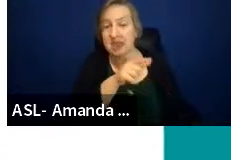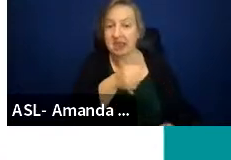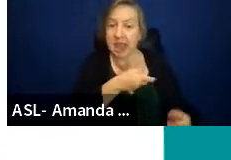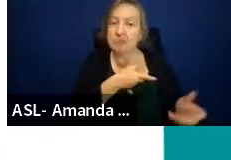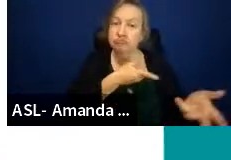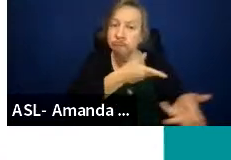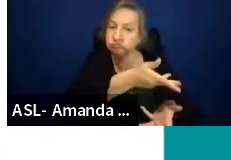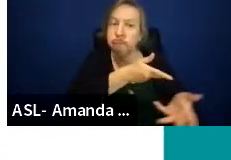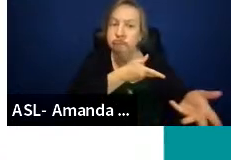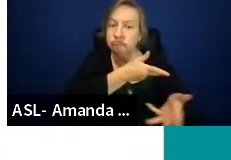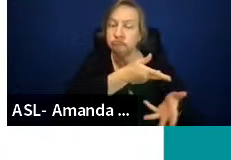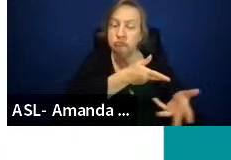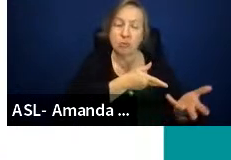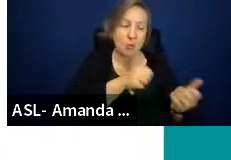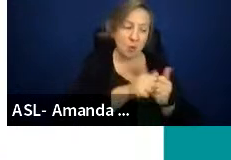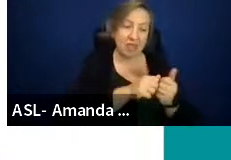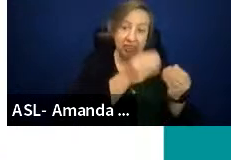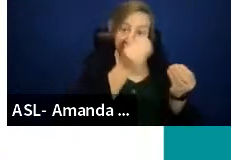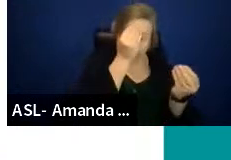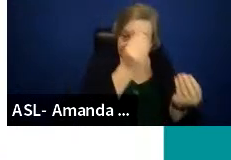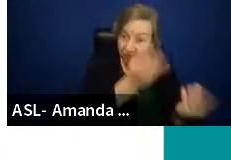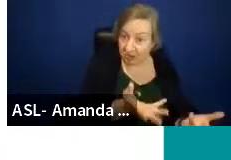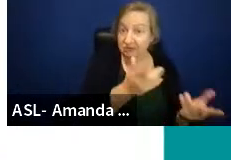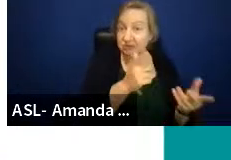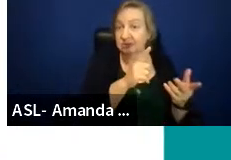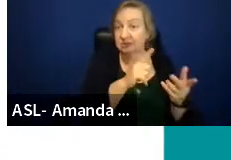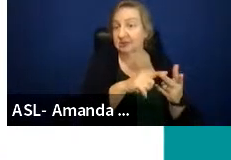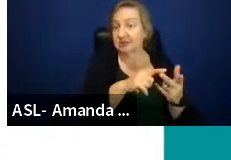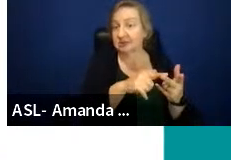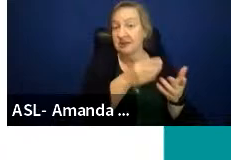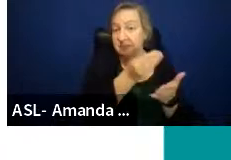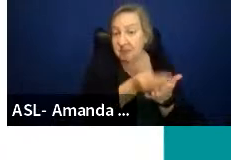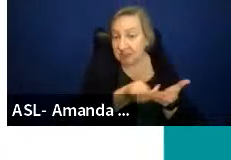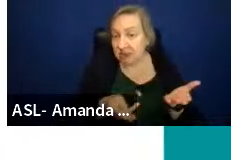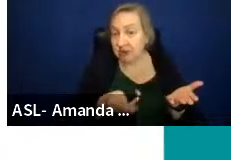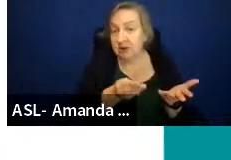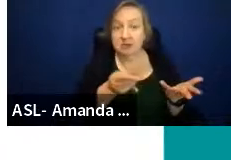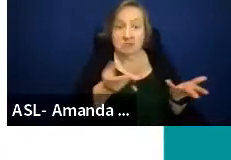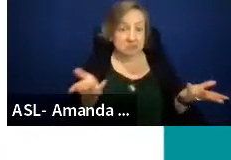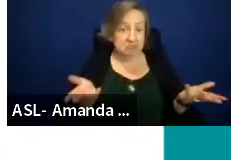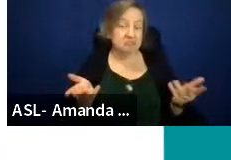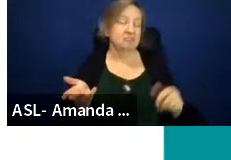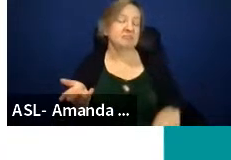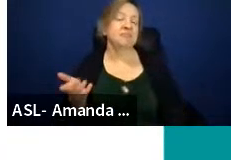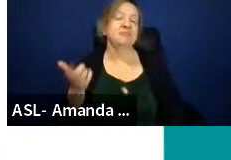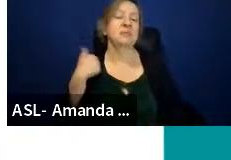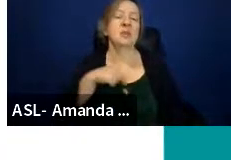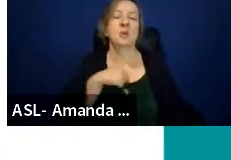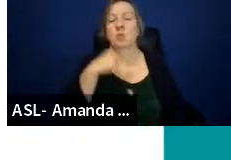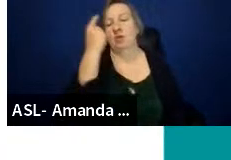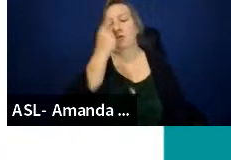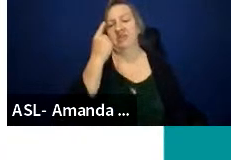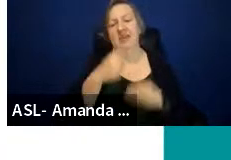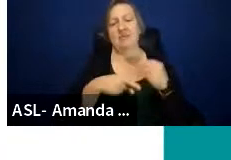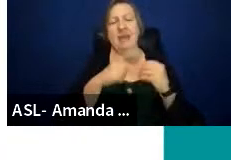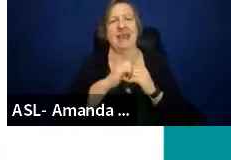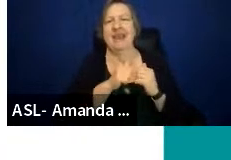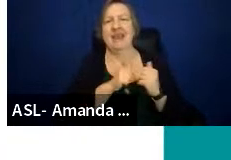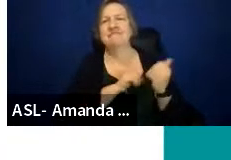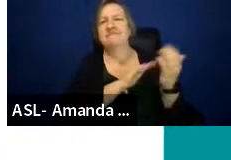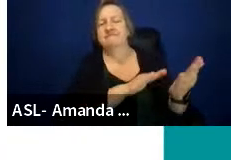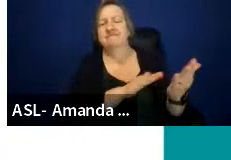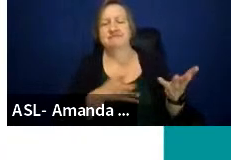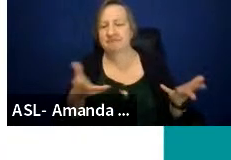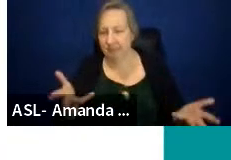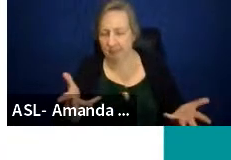interact with the materials? So we are also thinking about the different tactics that we're